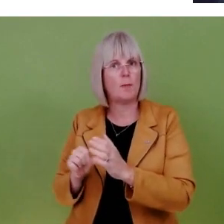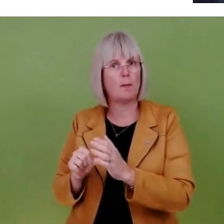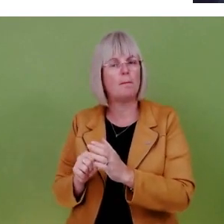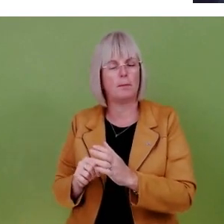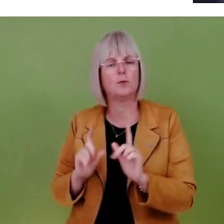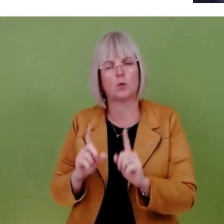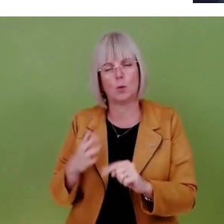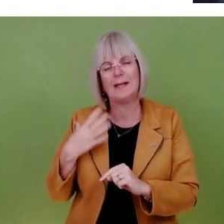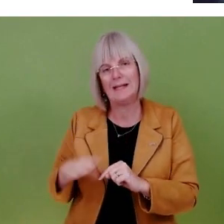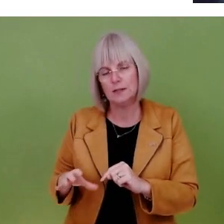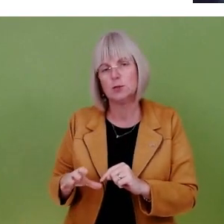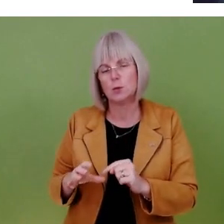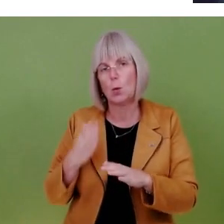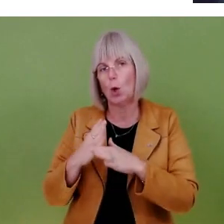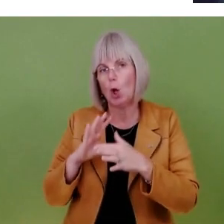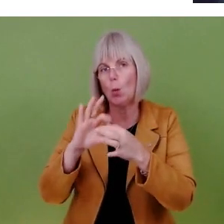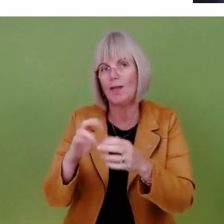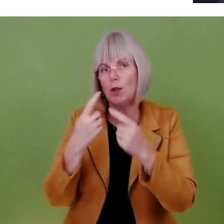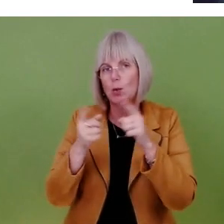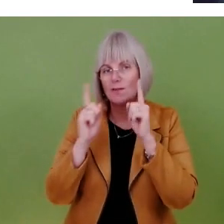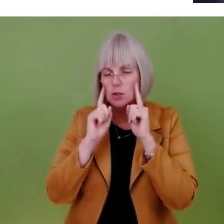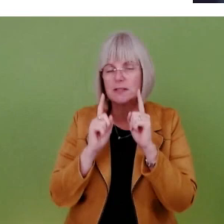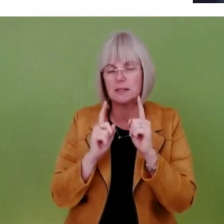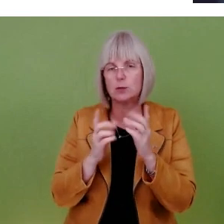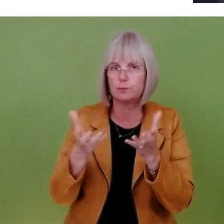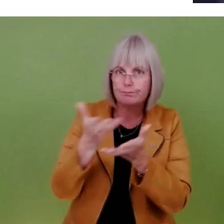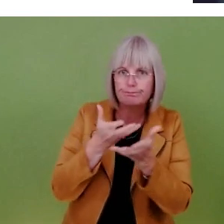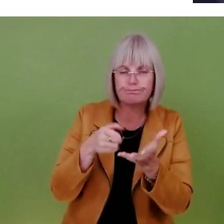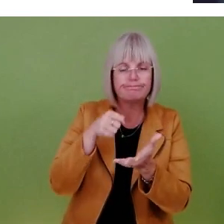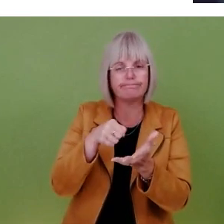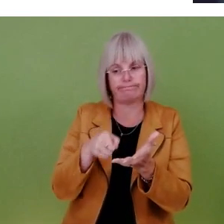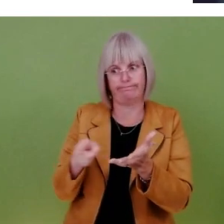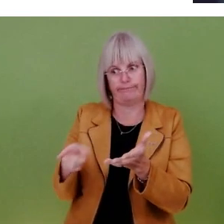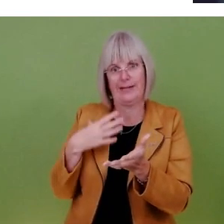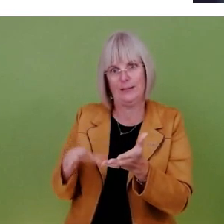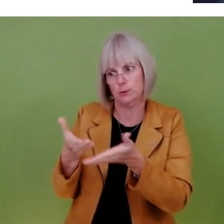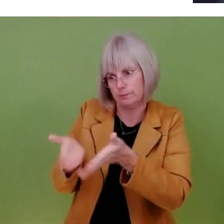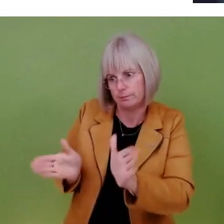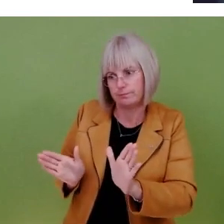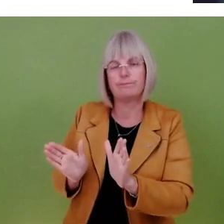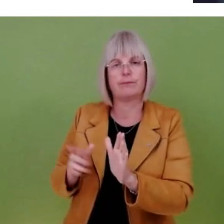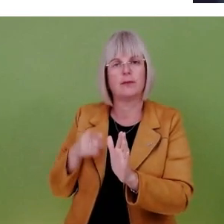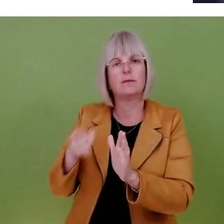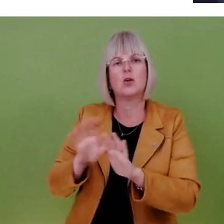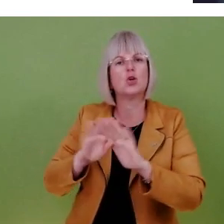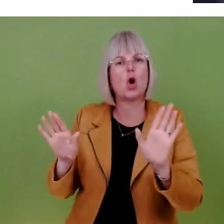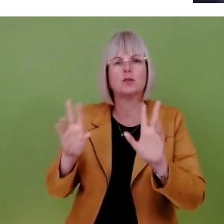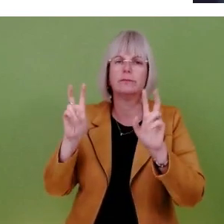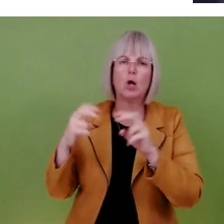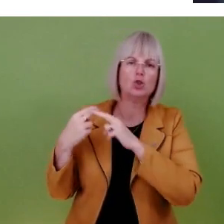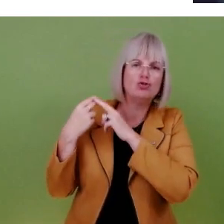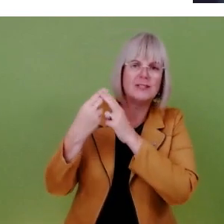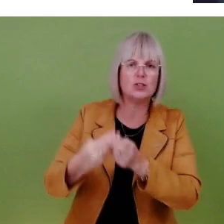of being able to recruit people who don't have necessarily traditional educational backgrounds but have lots of